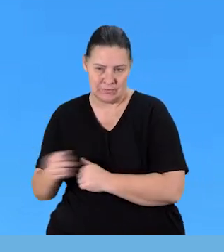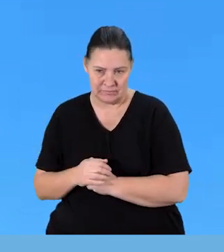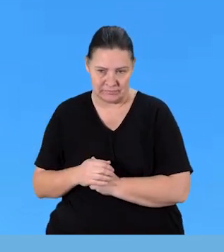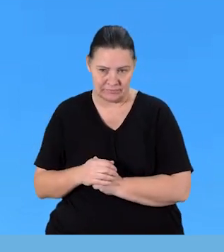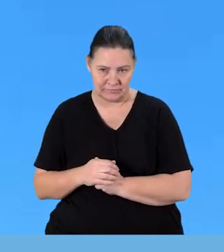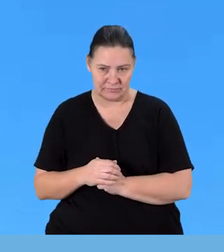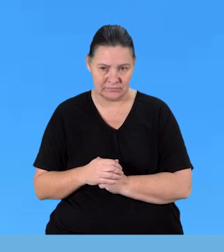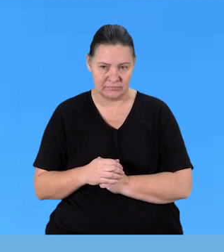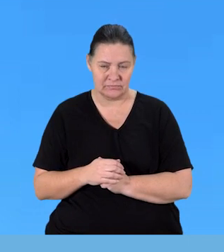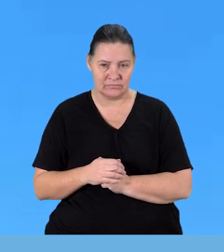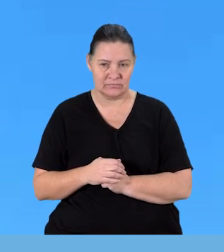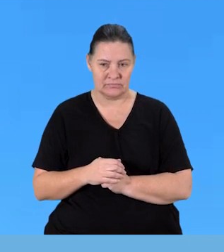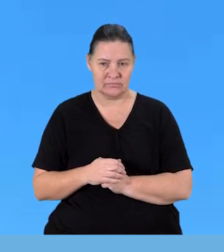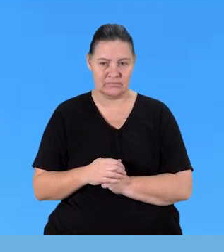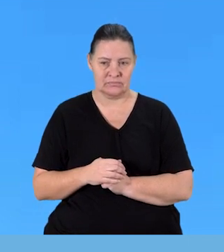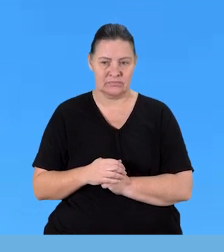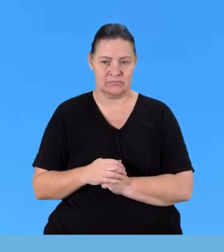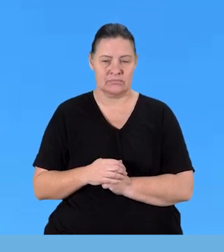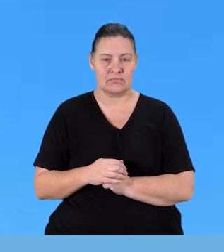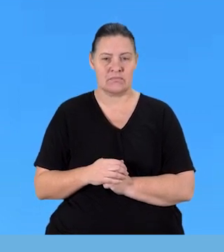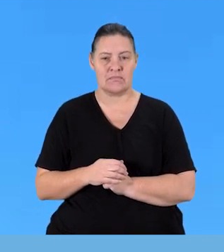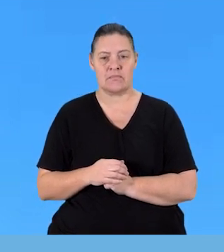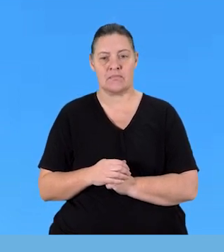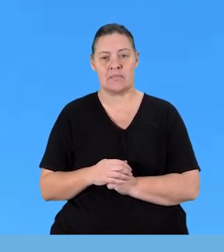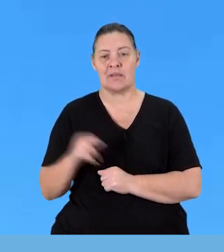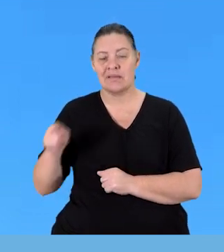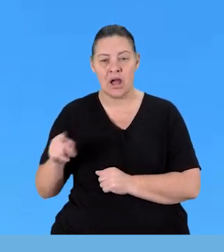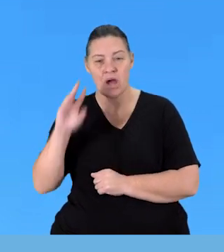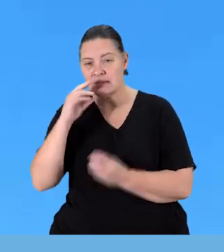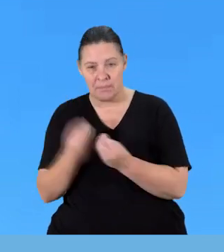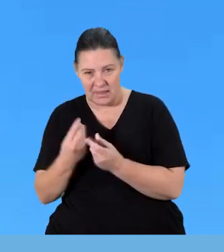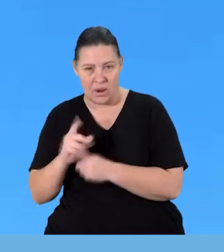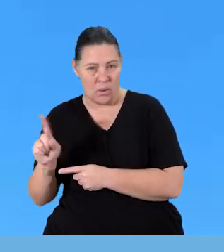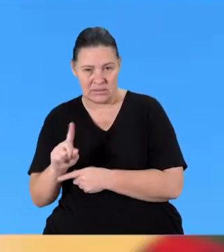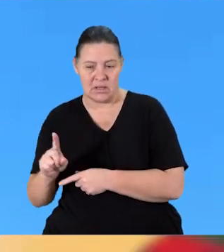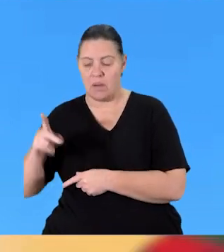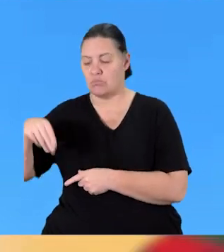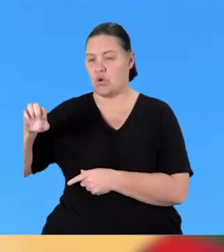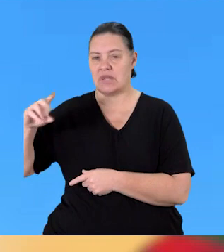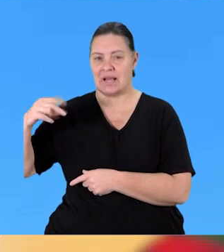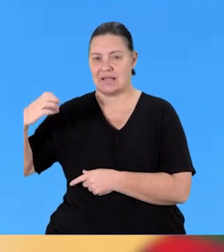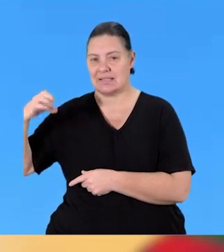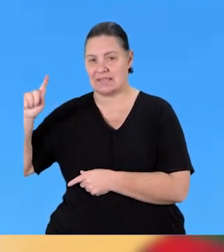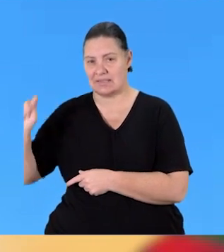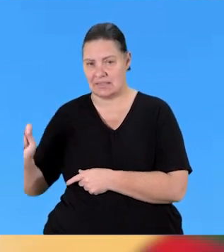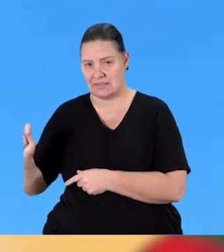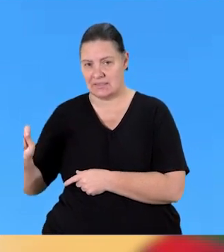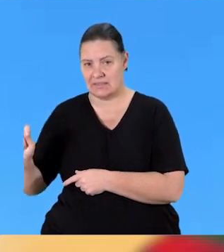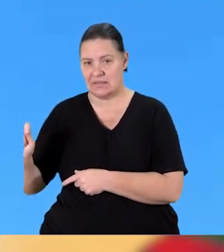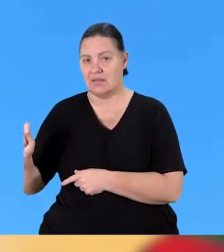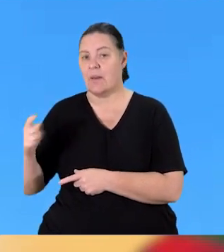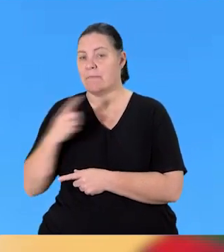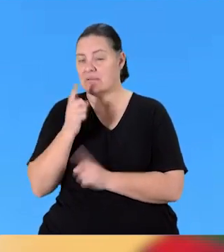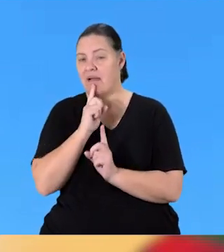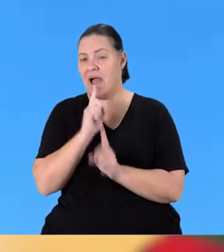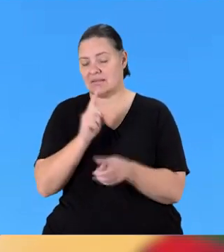to rearrange to form something new. And that's something you remember, it is a product. However, I have